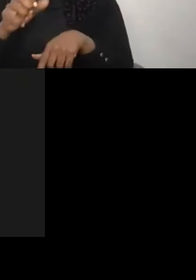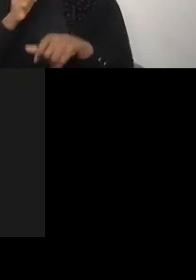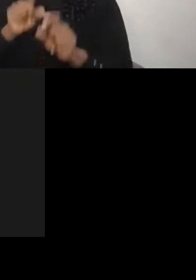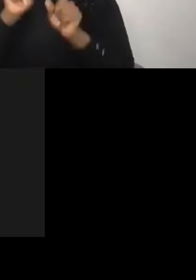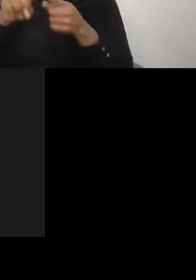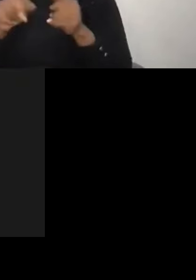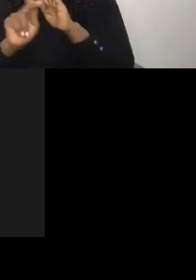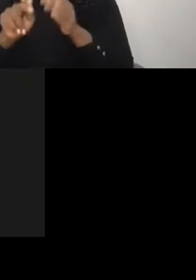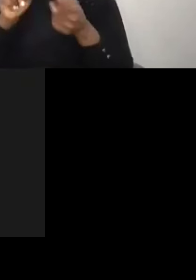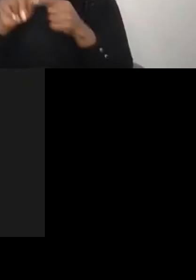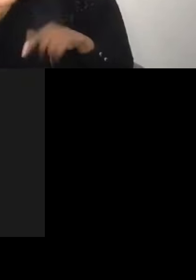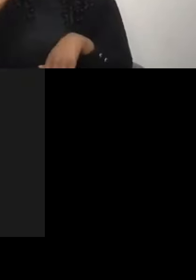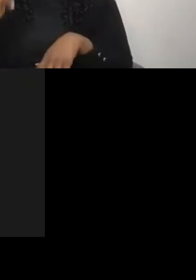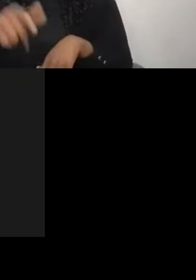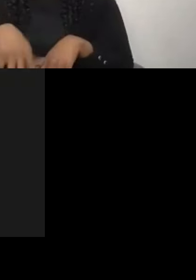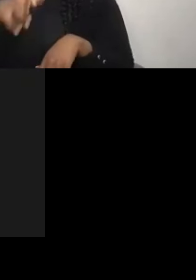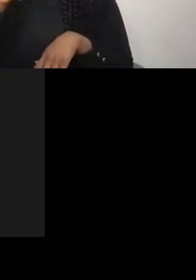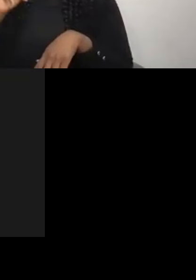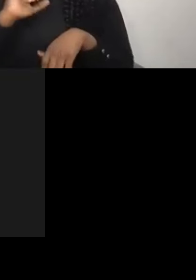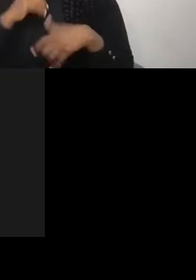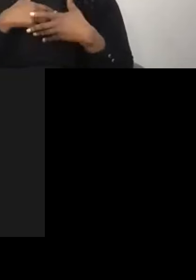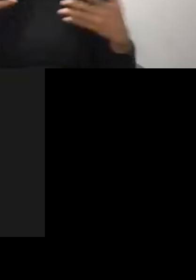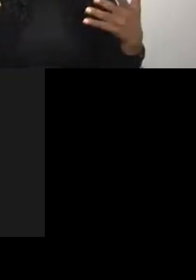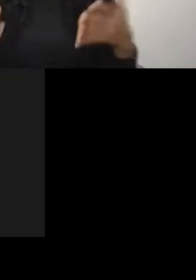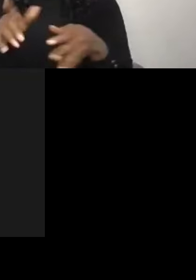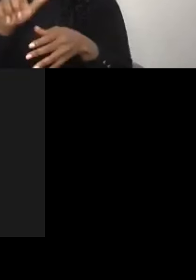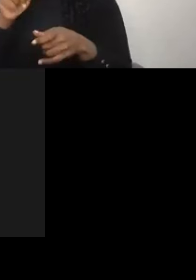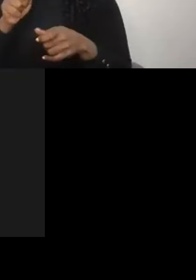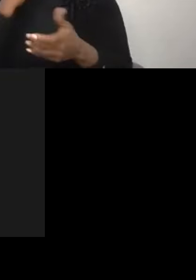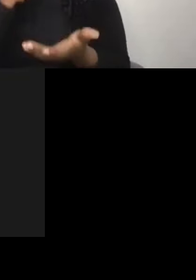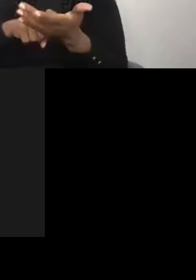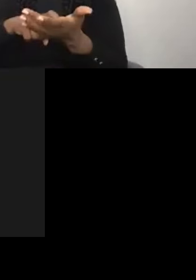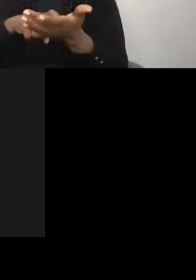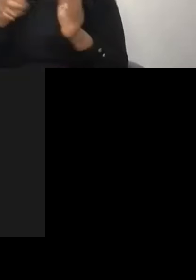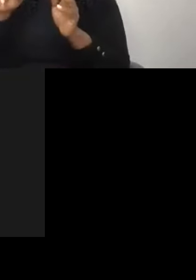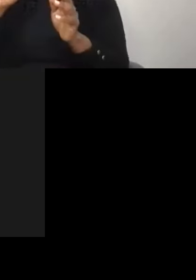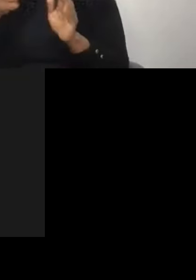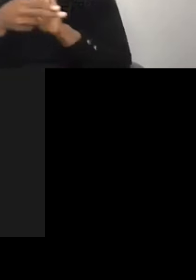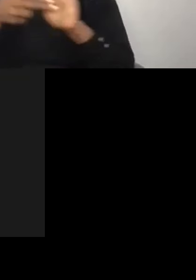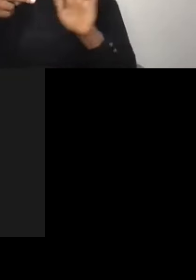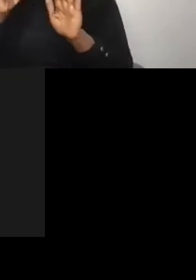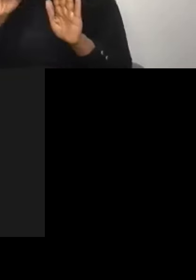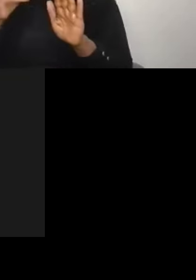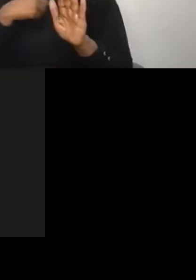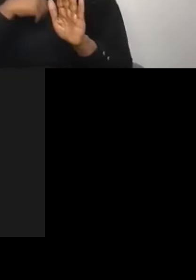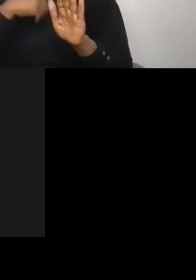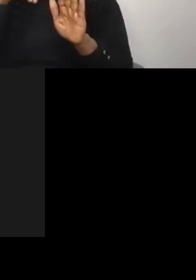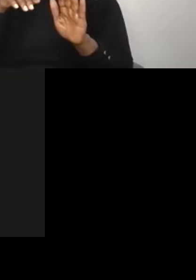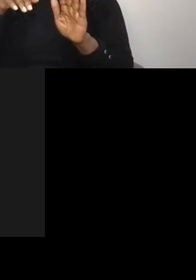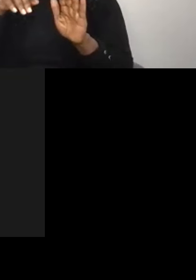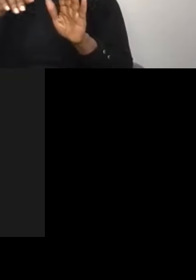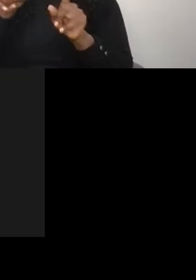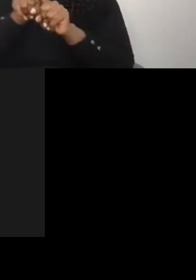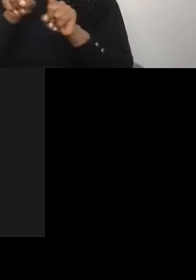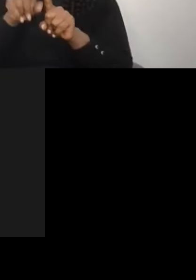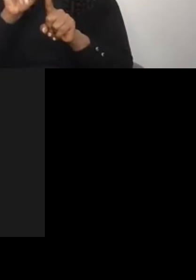into kindergarten until later. And so we have a lot of like late diagnoses of things right now. So I do think also, and if